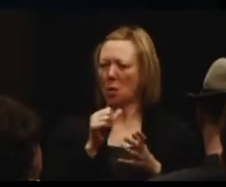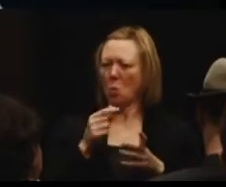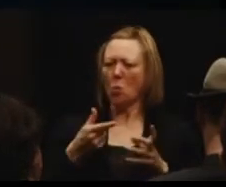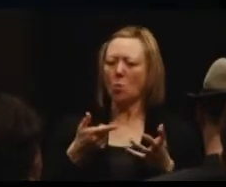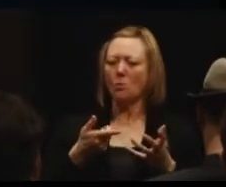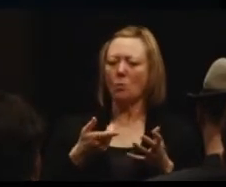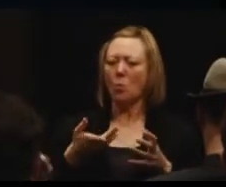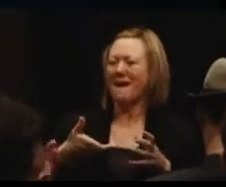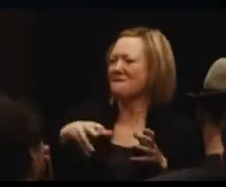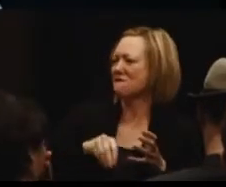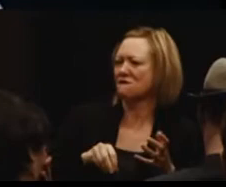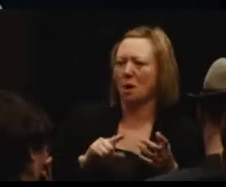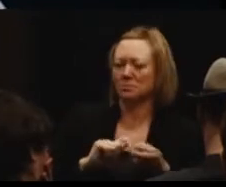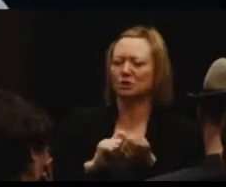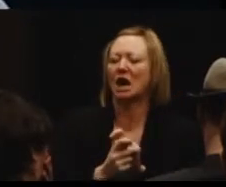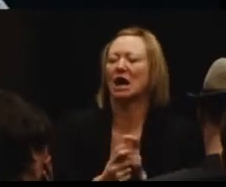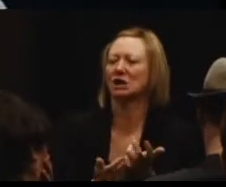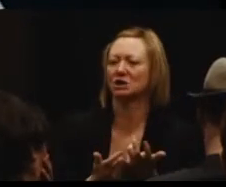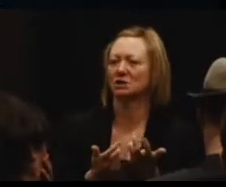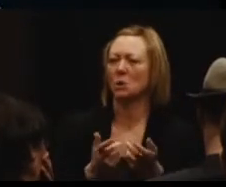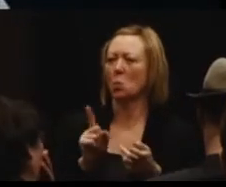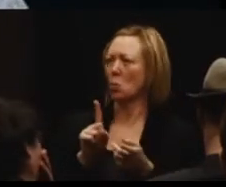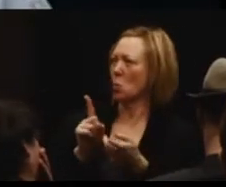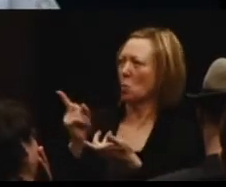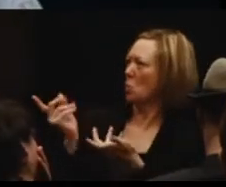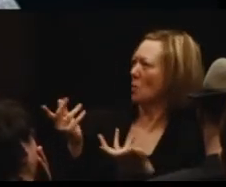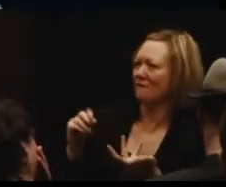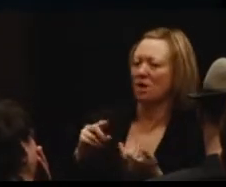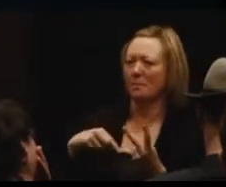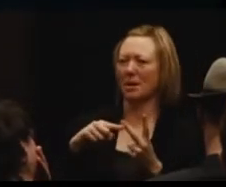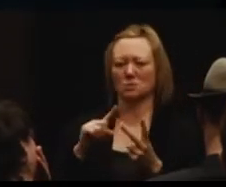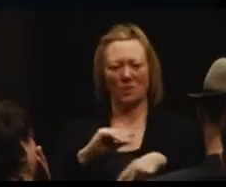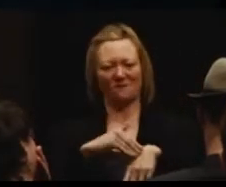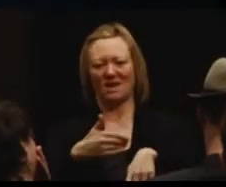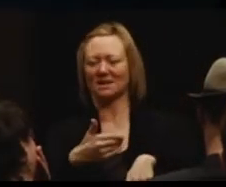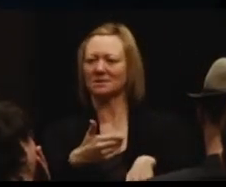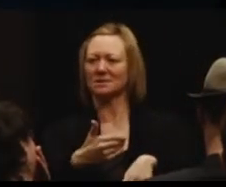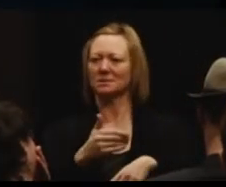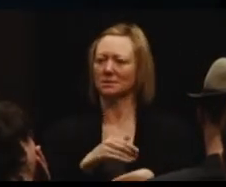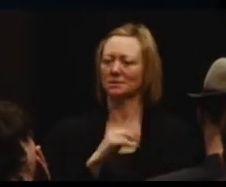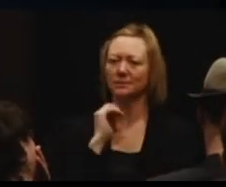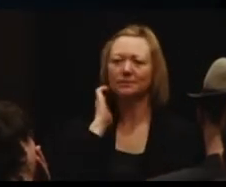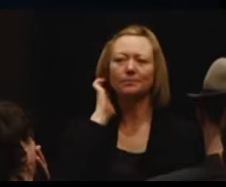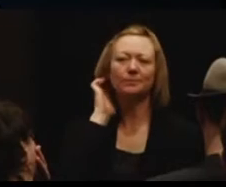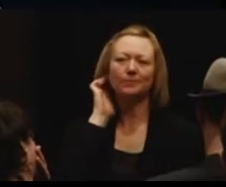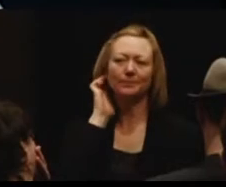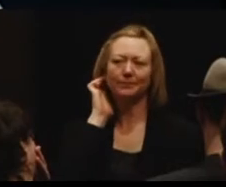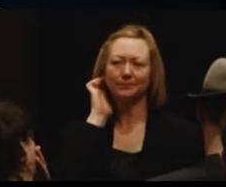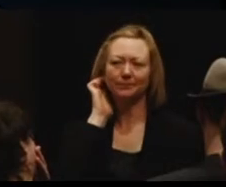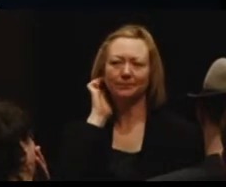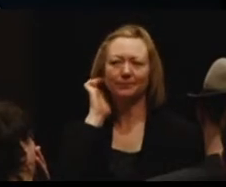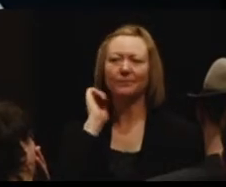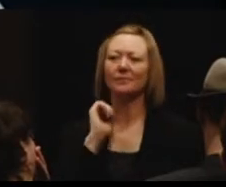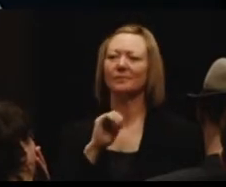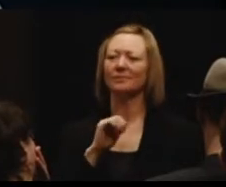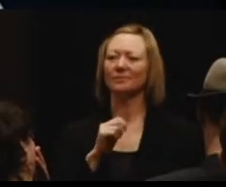So what has been done in measuring is the studies that we looked at were fairly unsatisfactory,